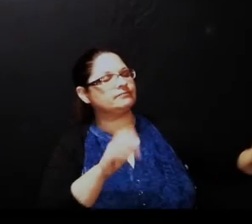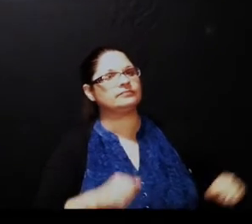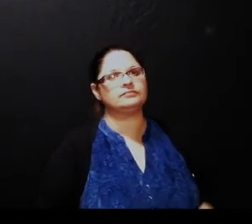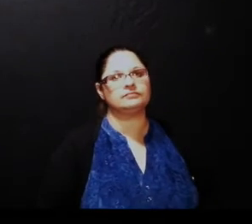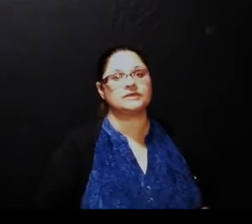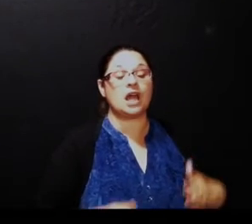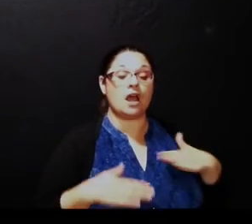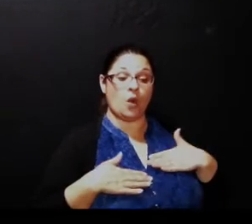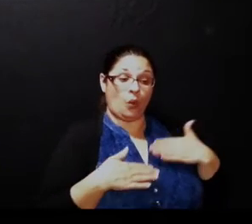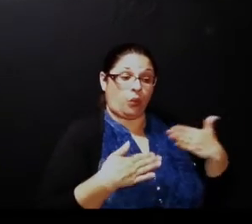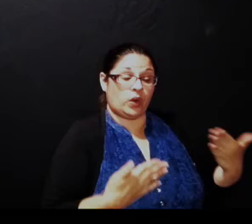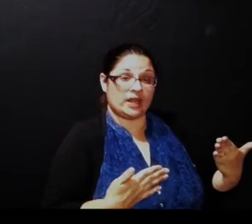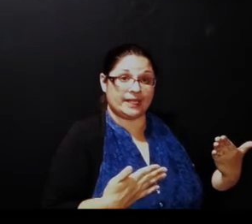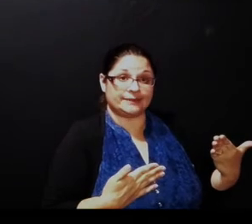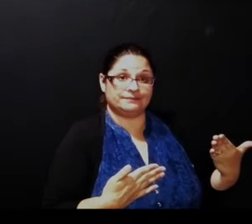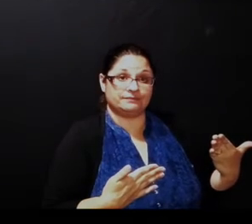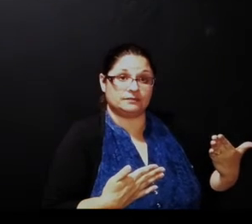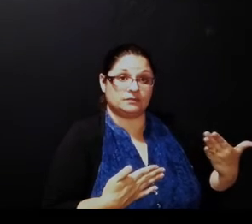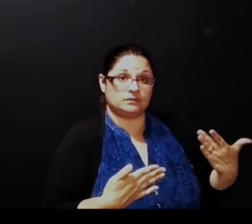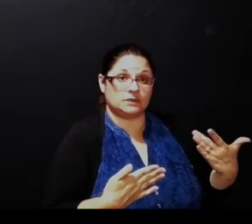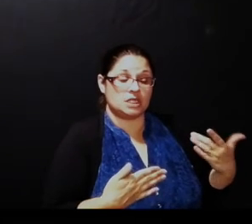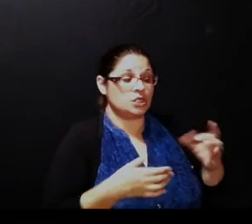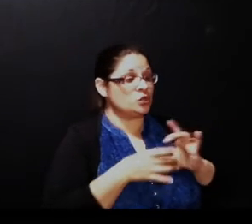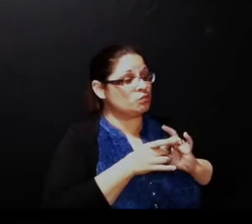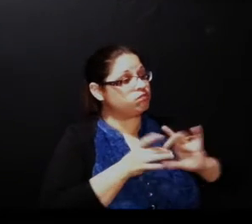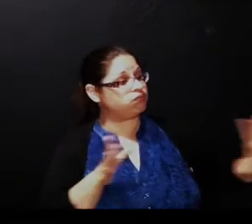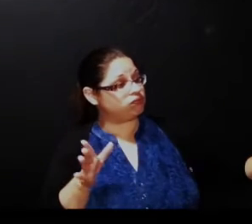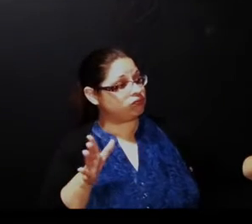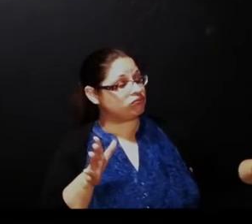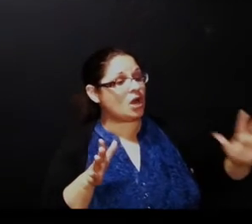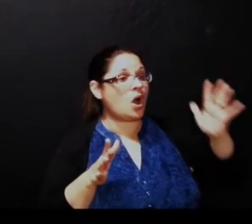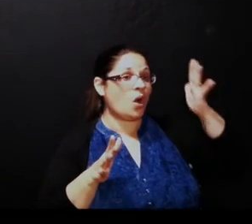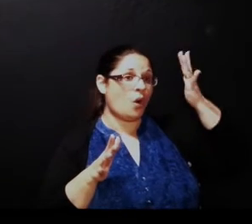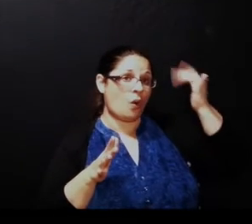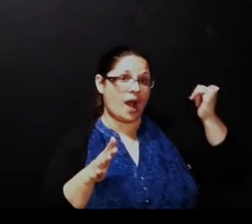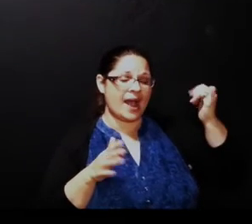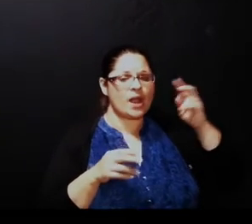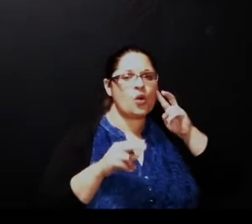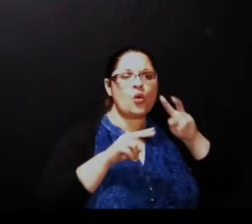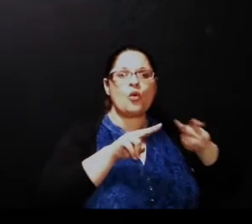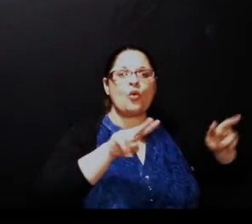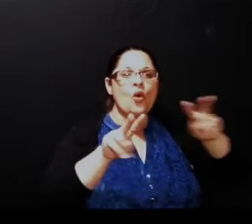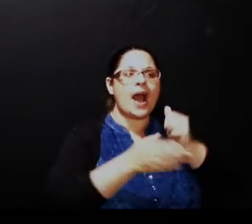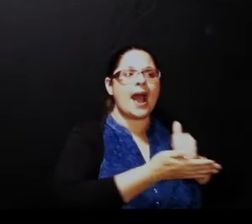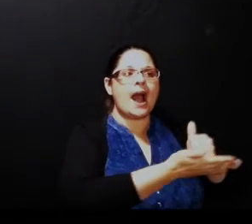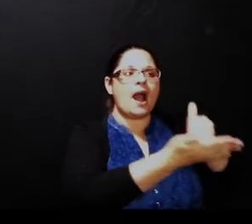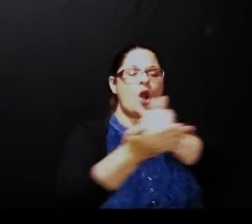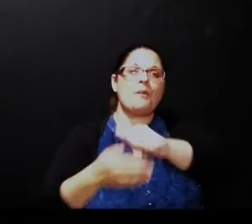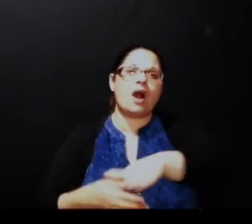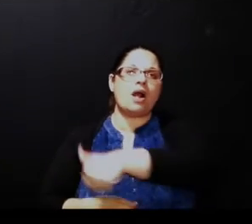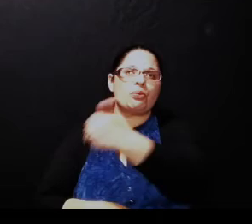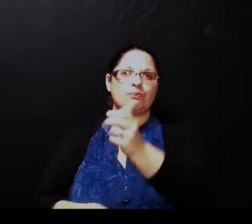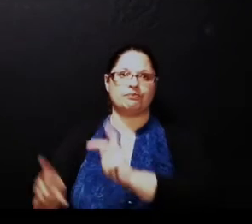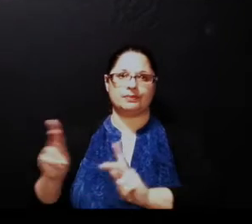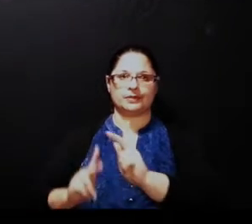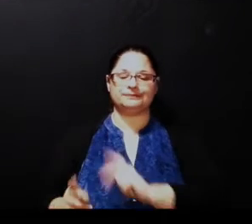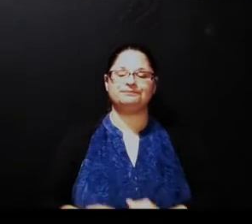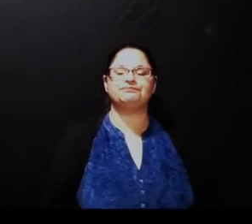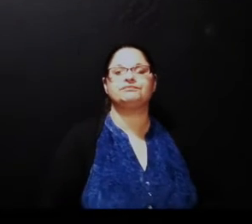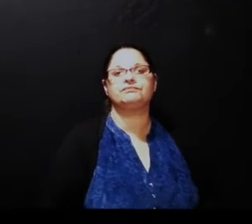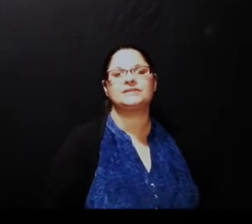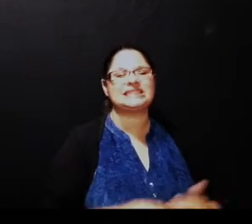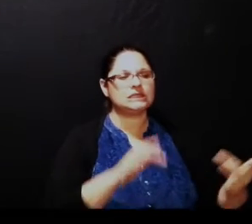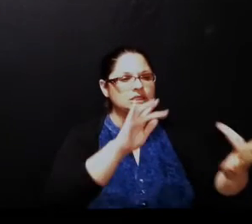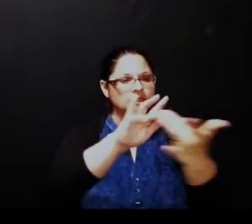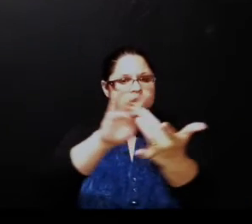aside your life so that you can look at the life of someone else with the eyes of Jesus. So you can look at the life of